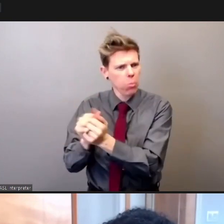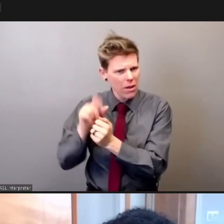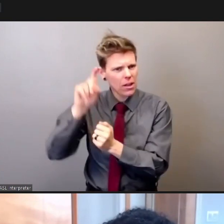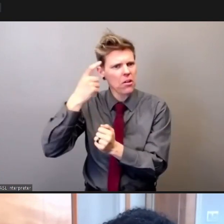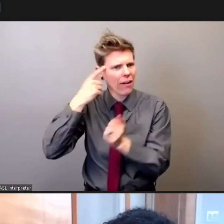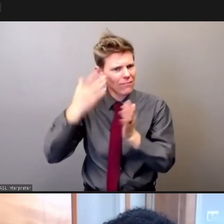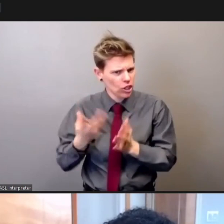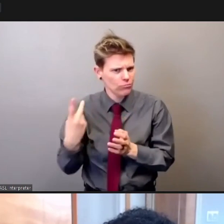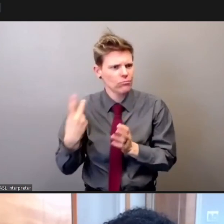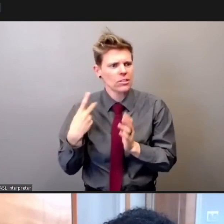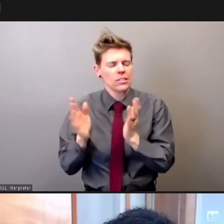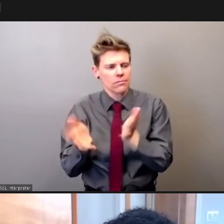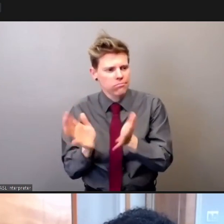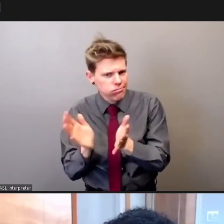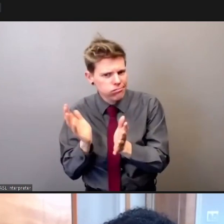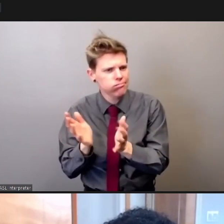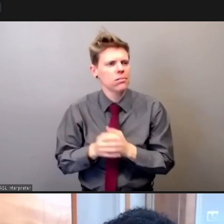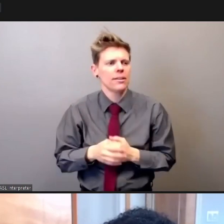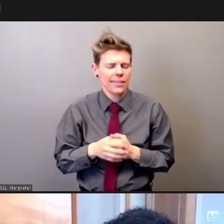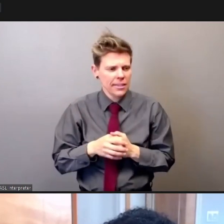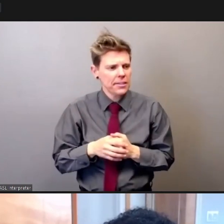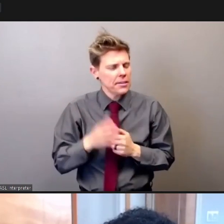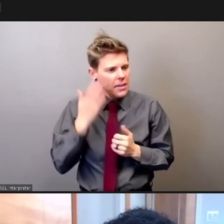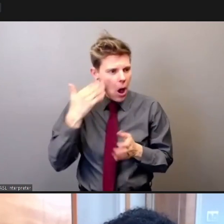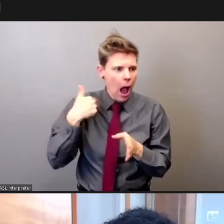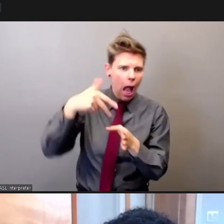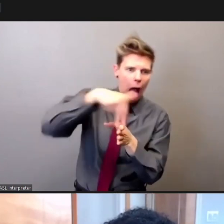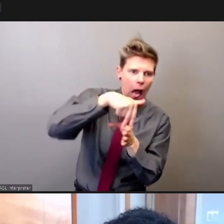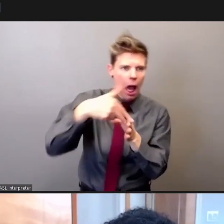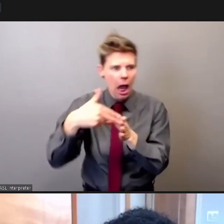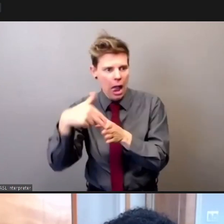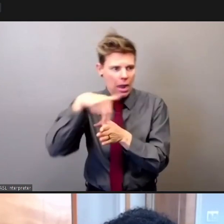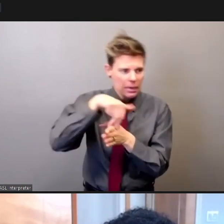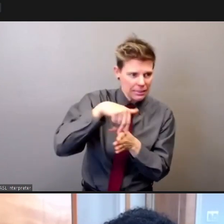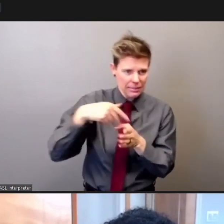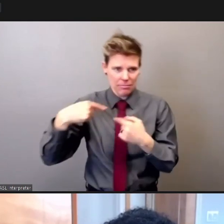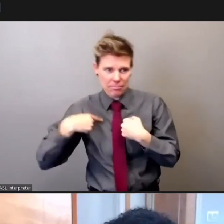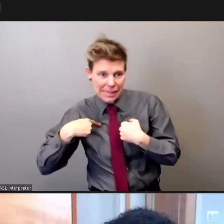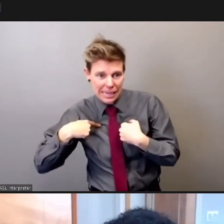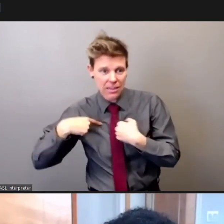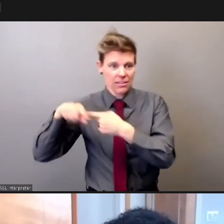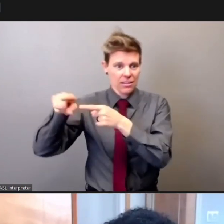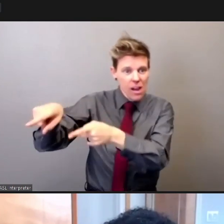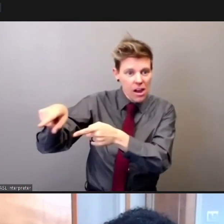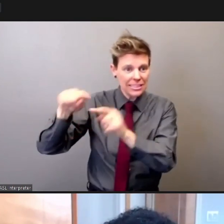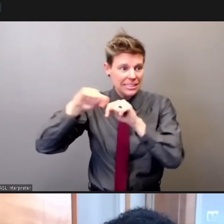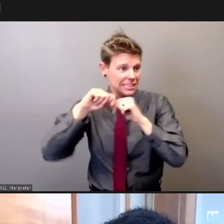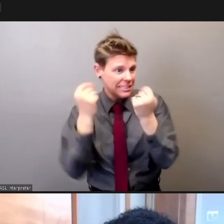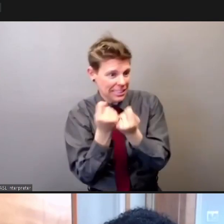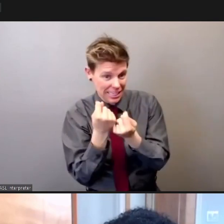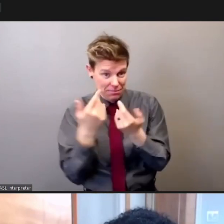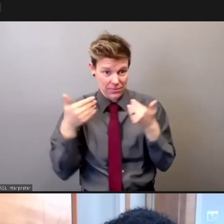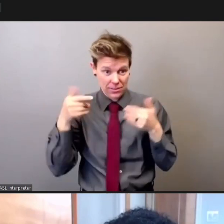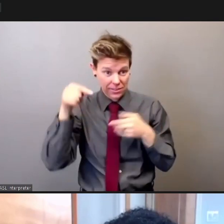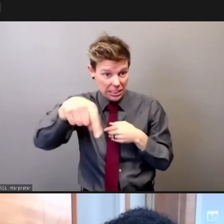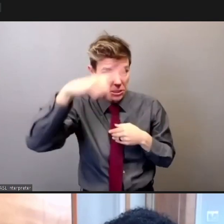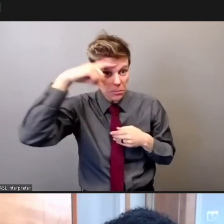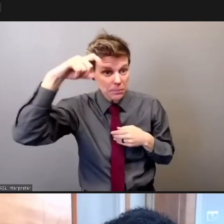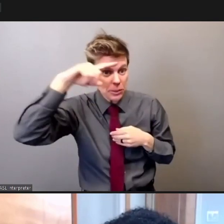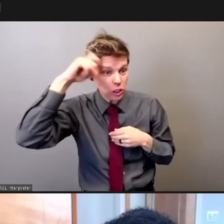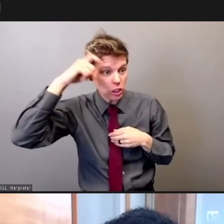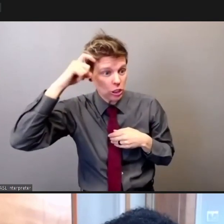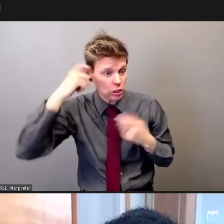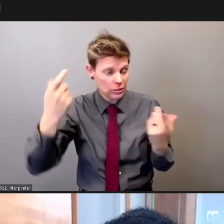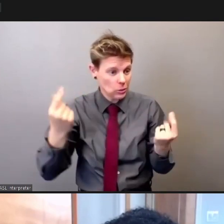wrestling, not just the governor and I, but the whole team in the summer about setting up the red, yellow, green, our biggest